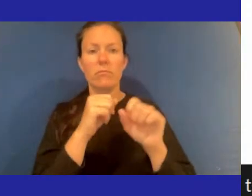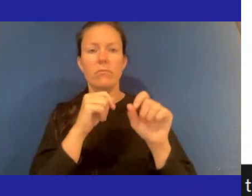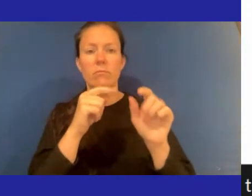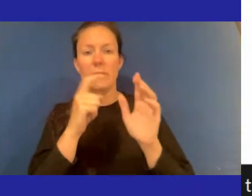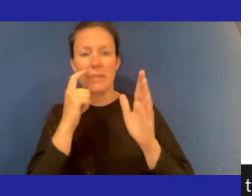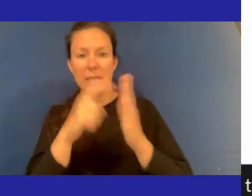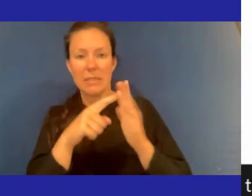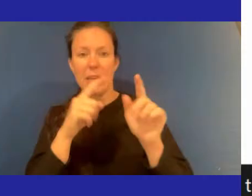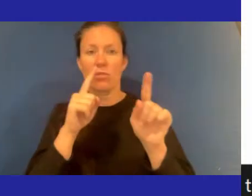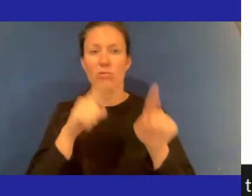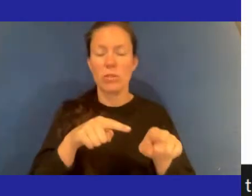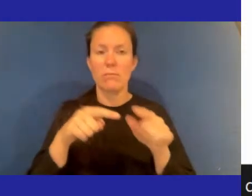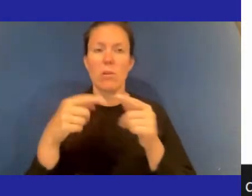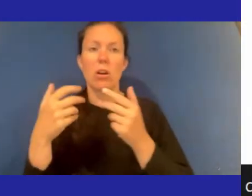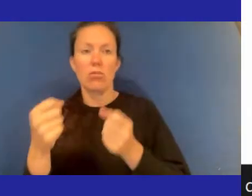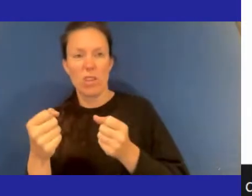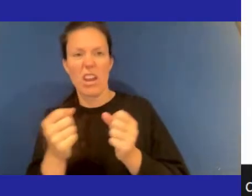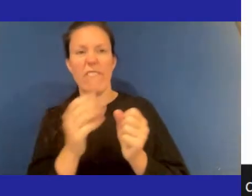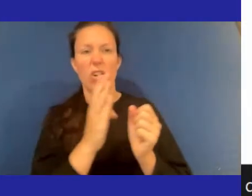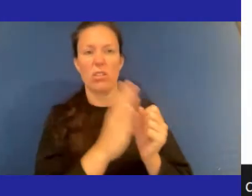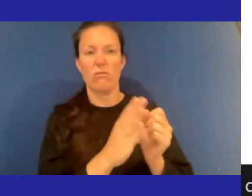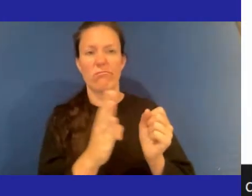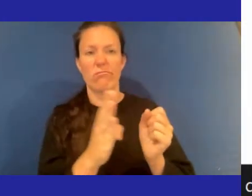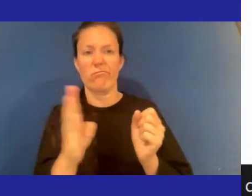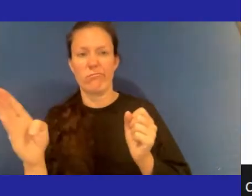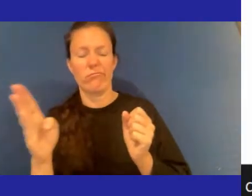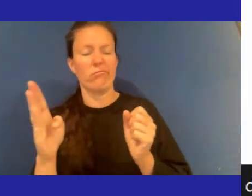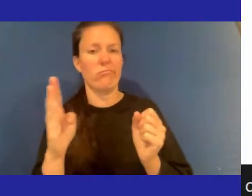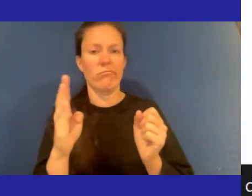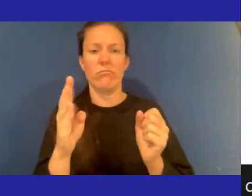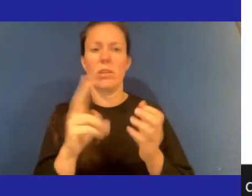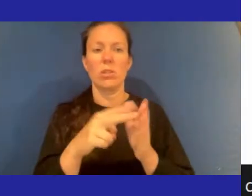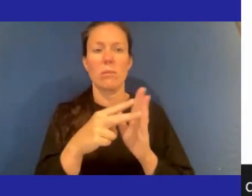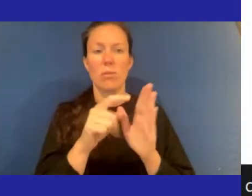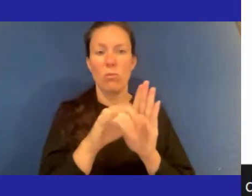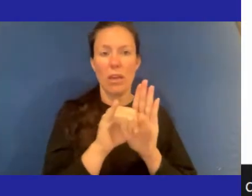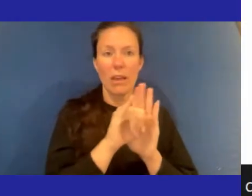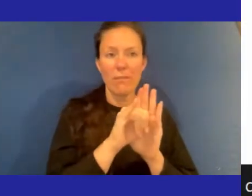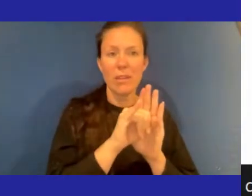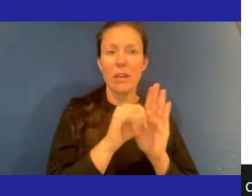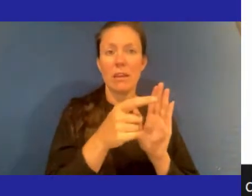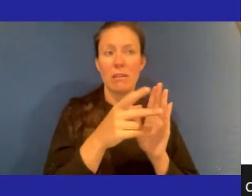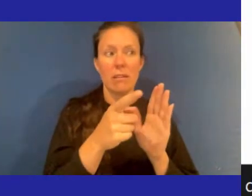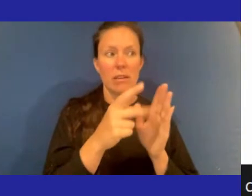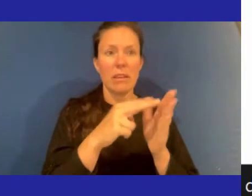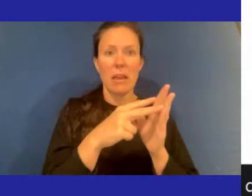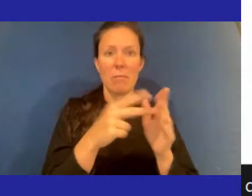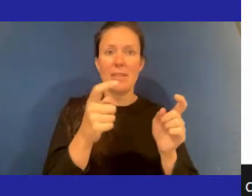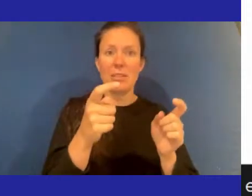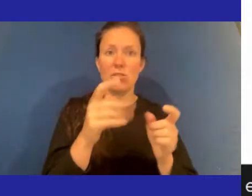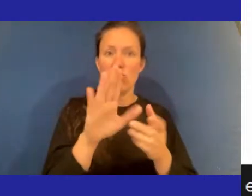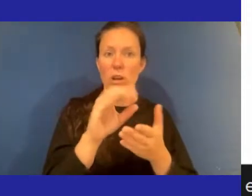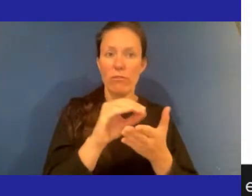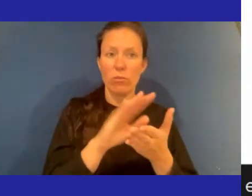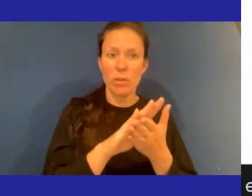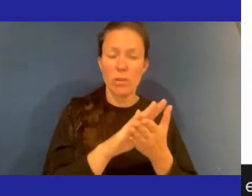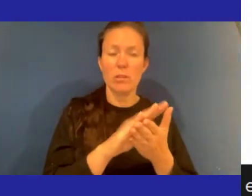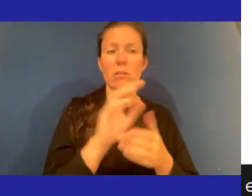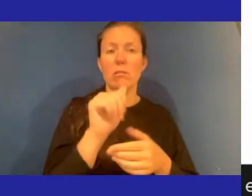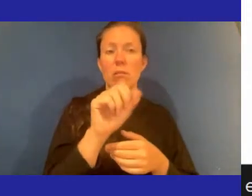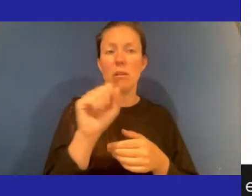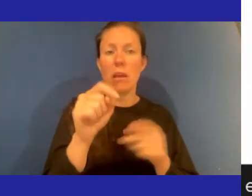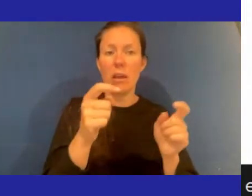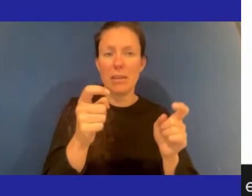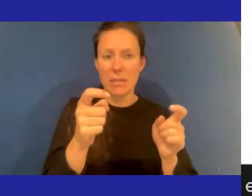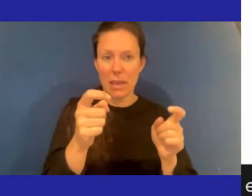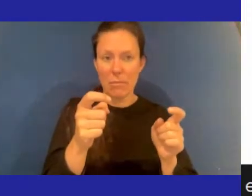few examples, it's all encompassing. So identify is basically your governance documents, your asset management, what I know the